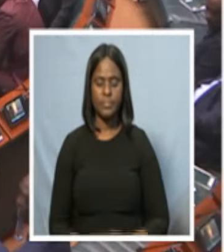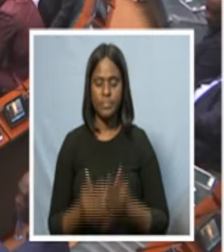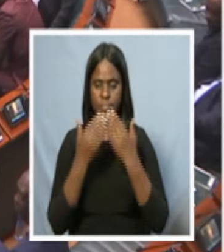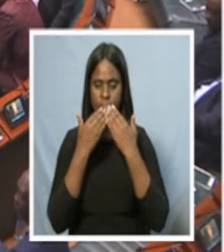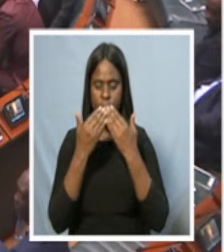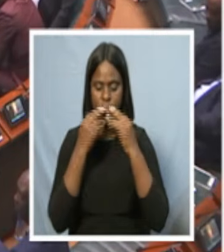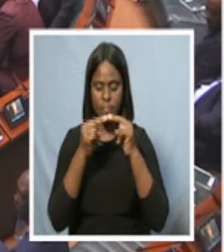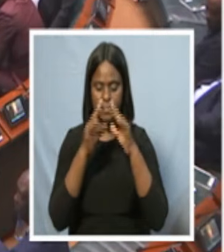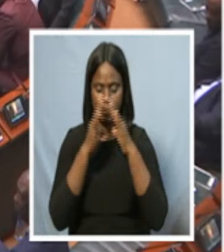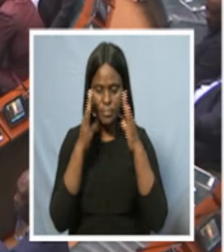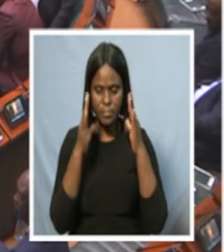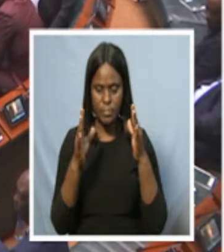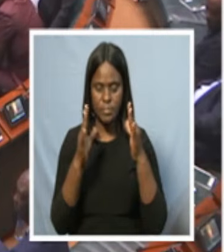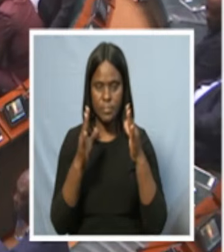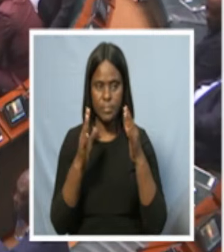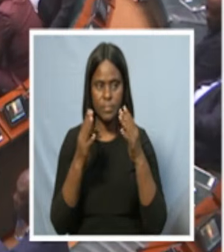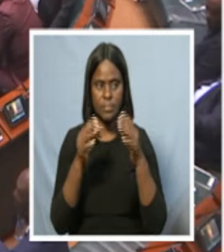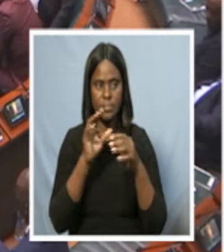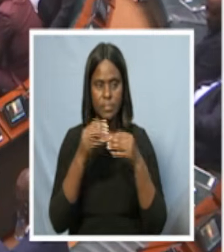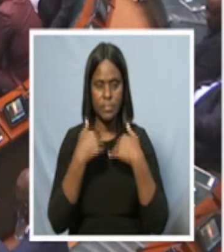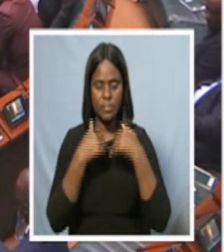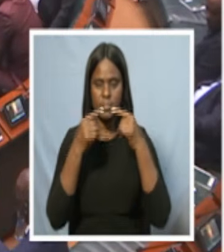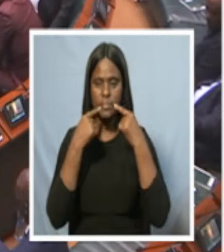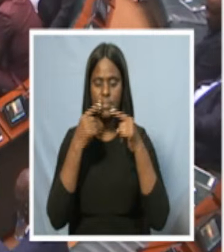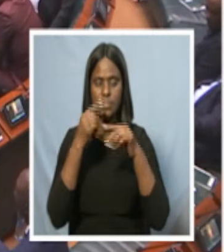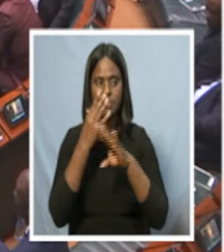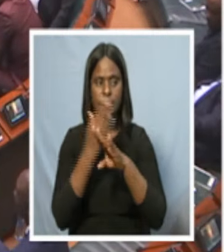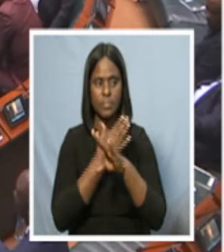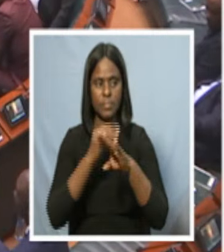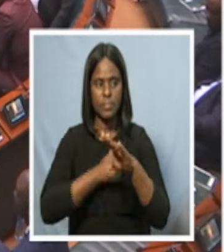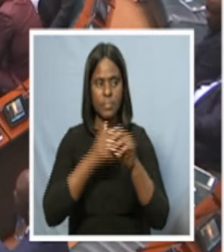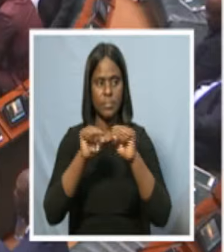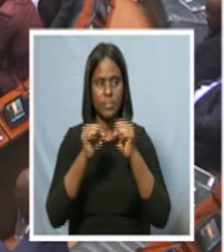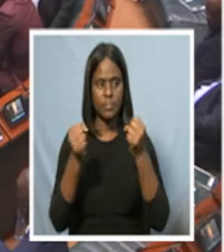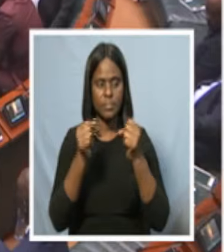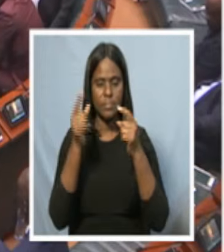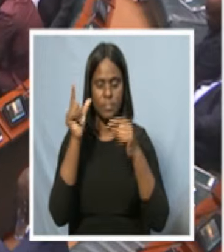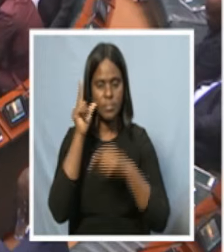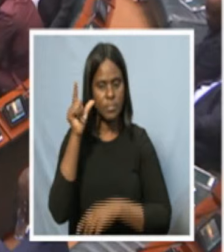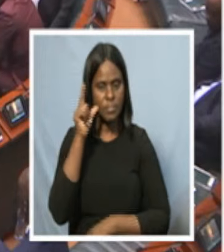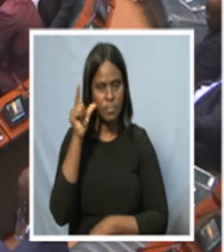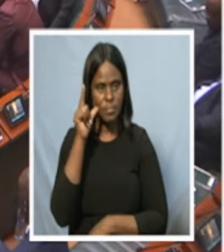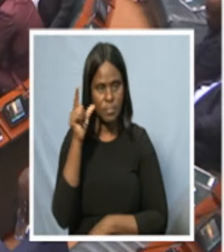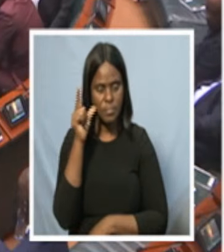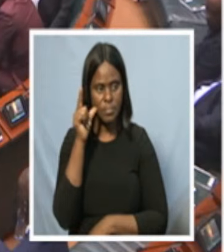Thank you very much. I have one announcement before we proceed.